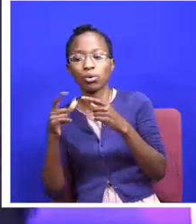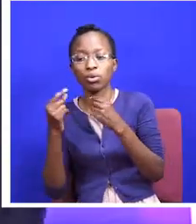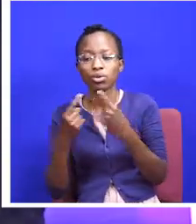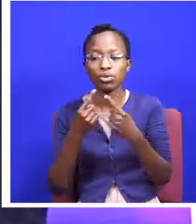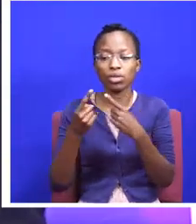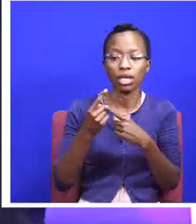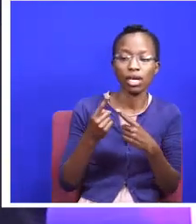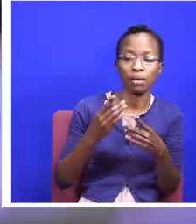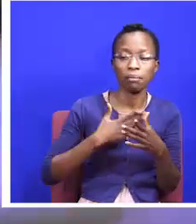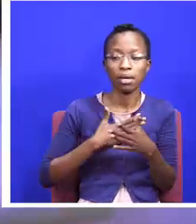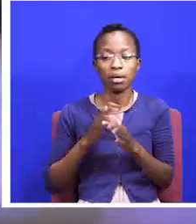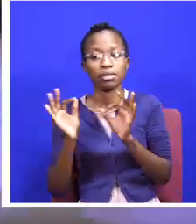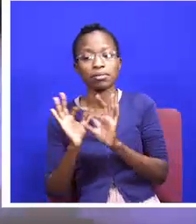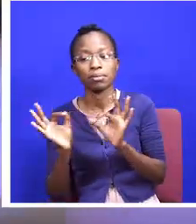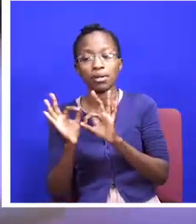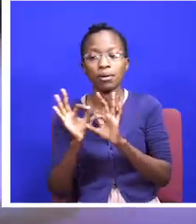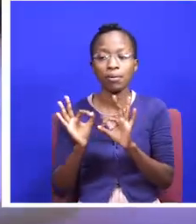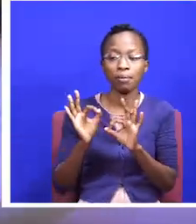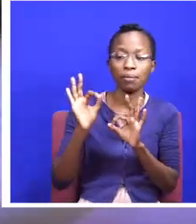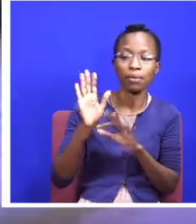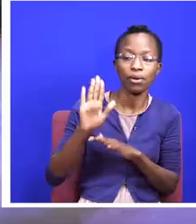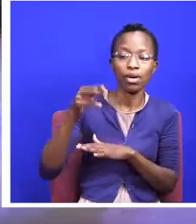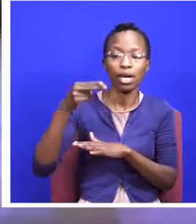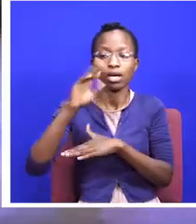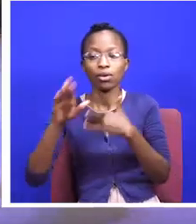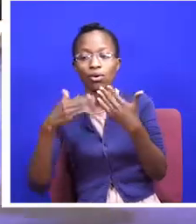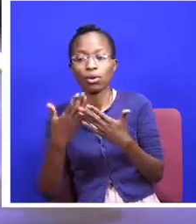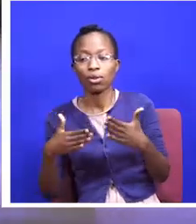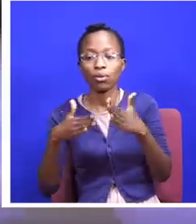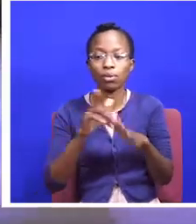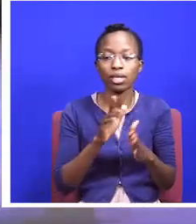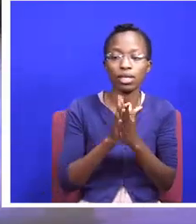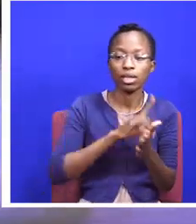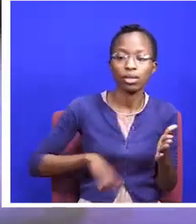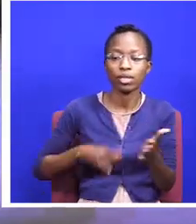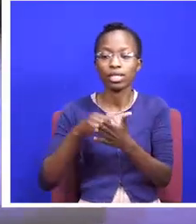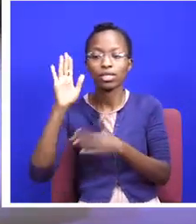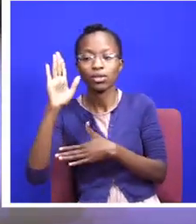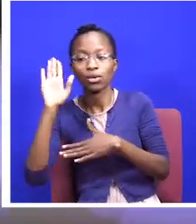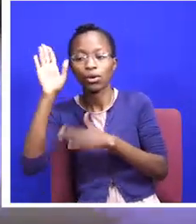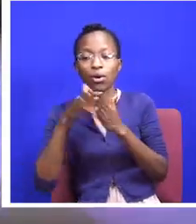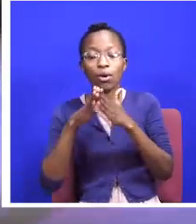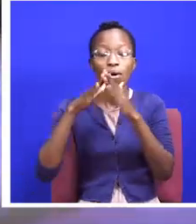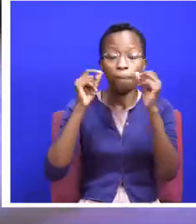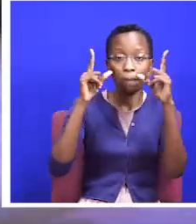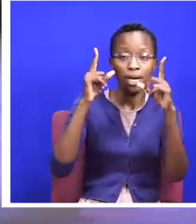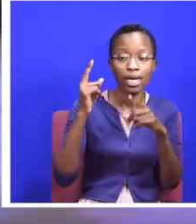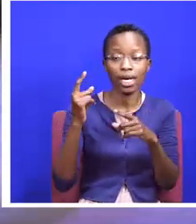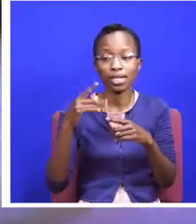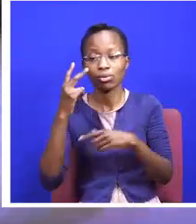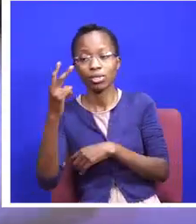ghost, I can't find the words to say. And oh, you're higher than all my ways, and Lord, it's